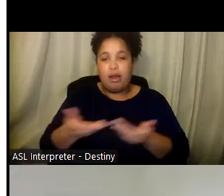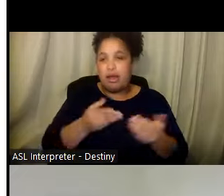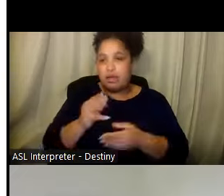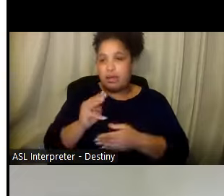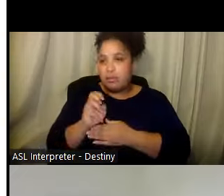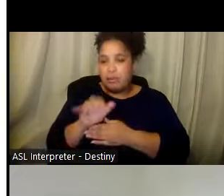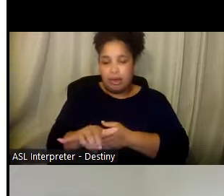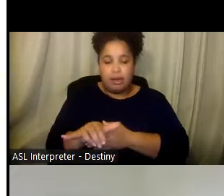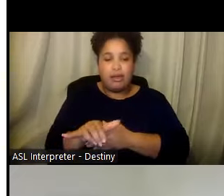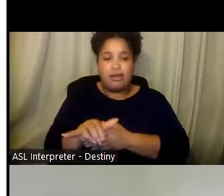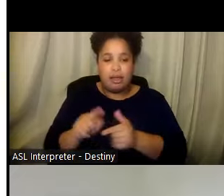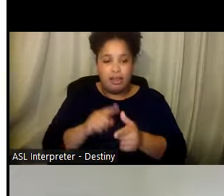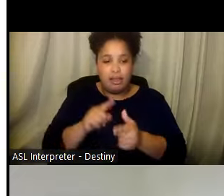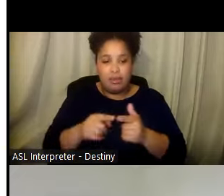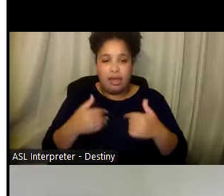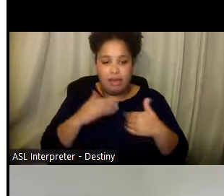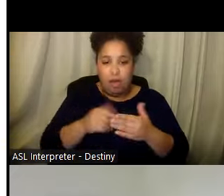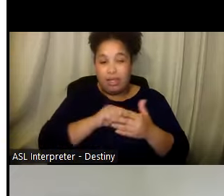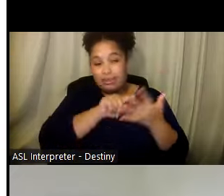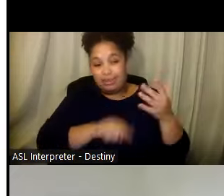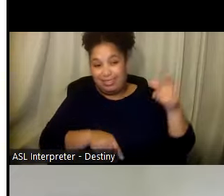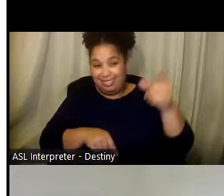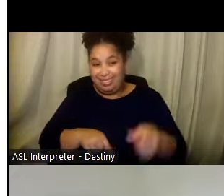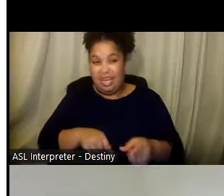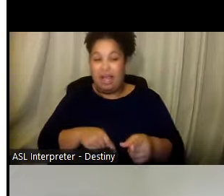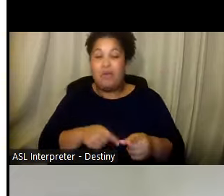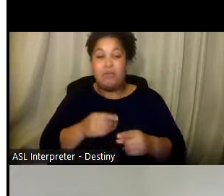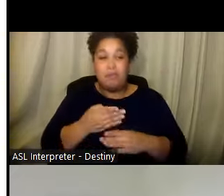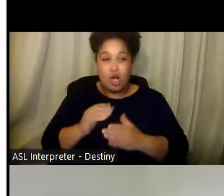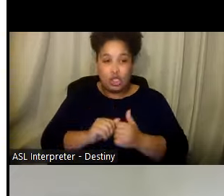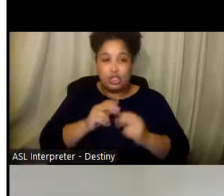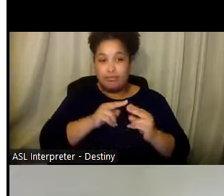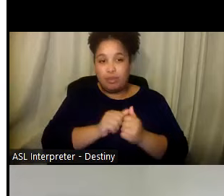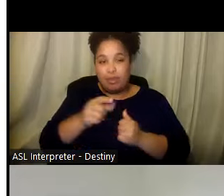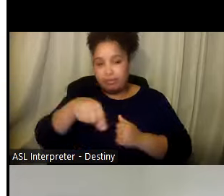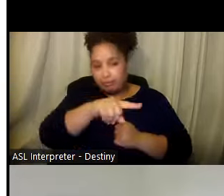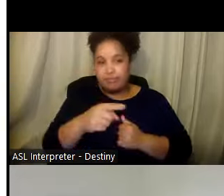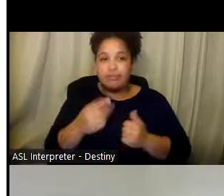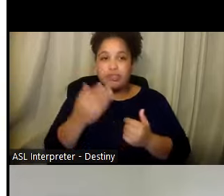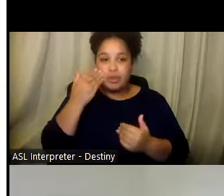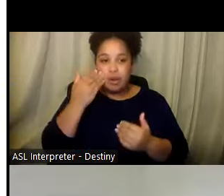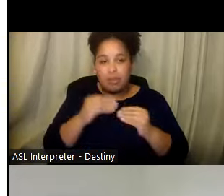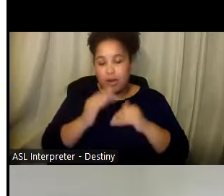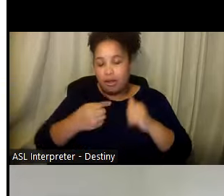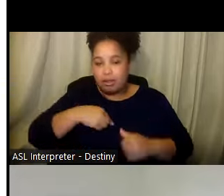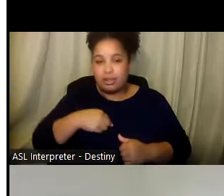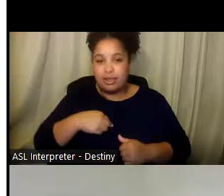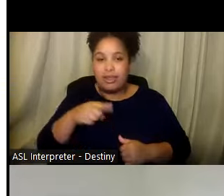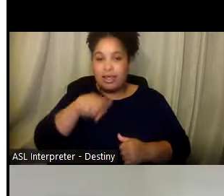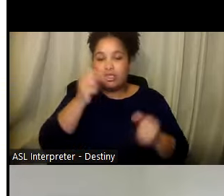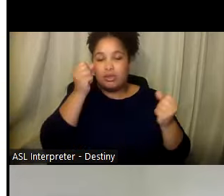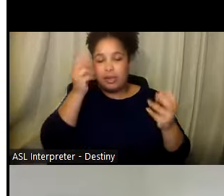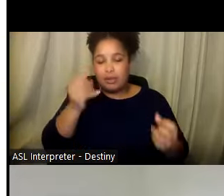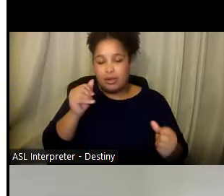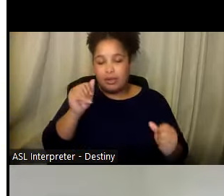example. And then we have all of these amazing partners across the state. As you all probably know better than we do, there's just so many great